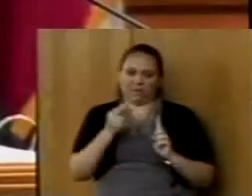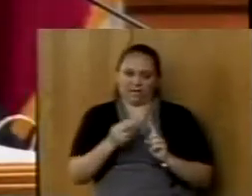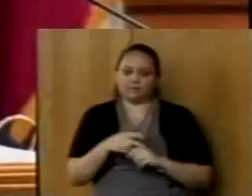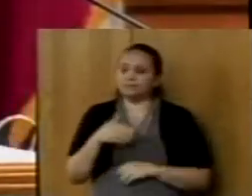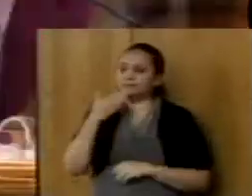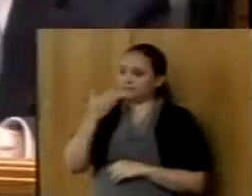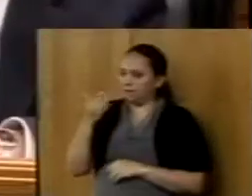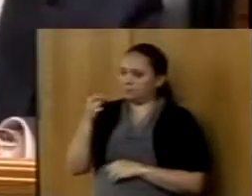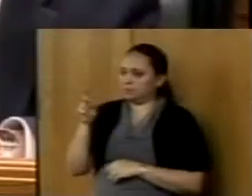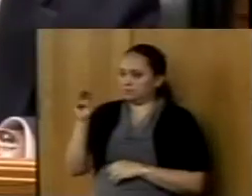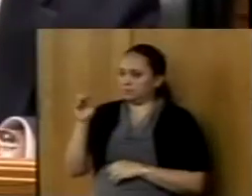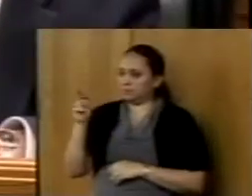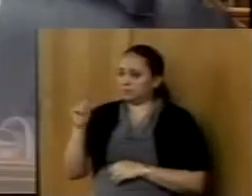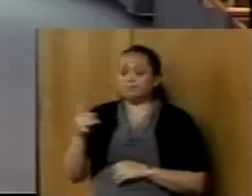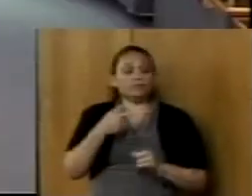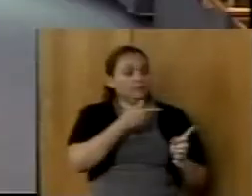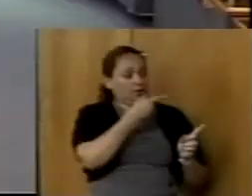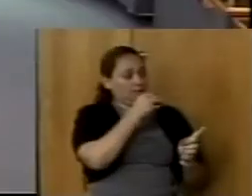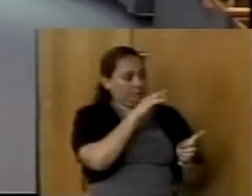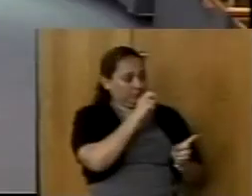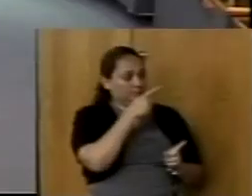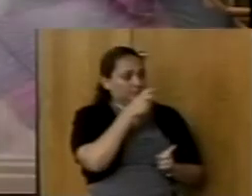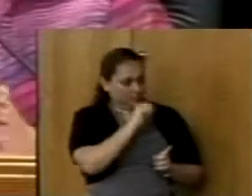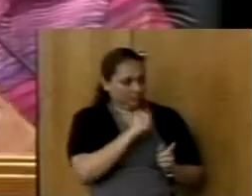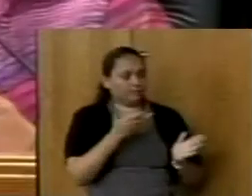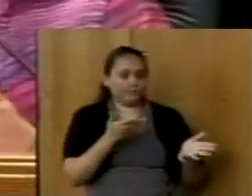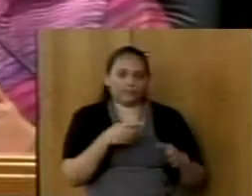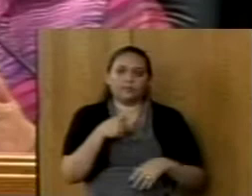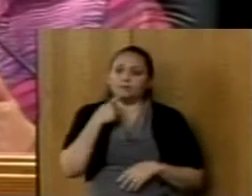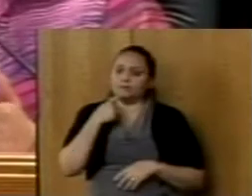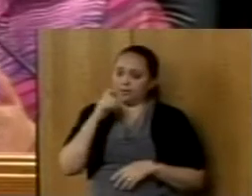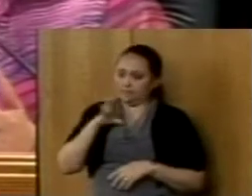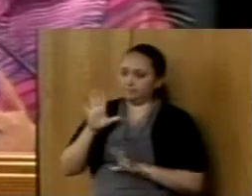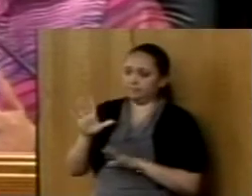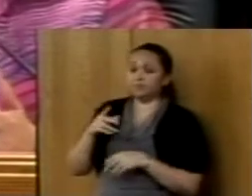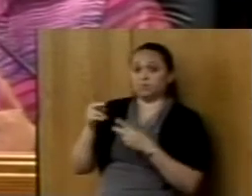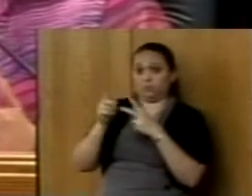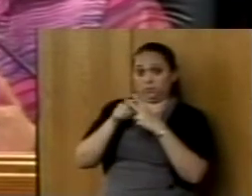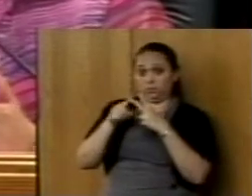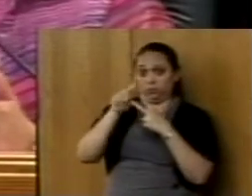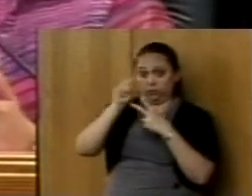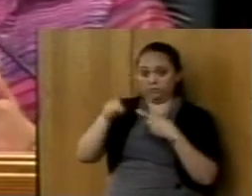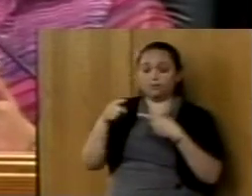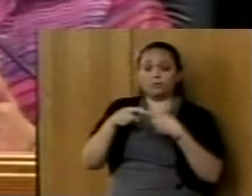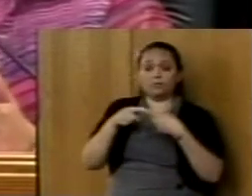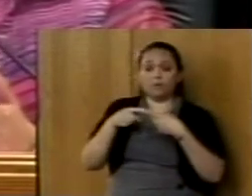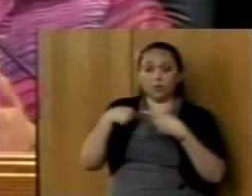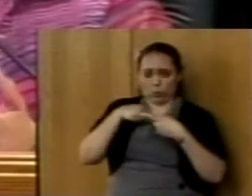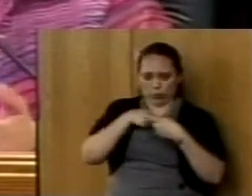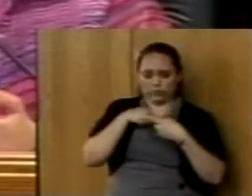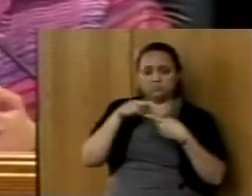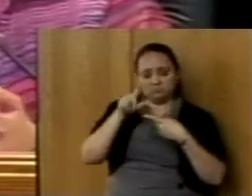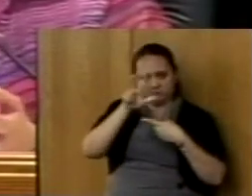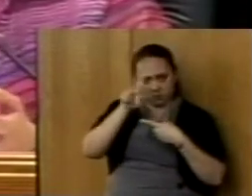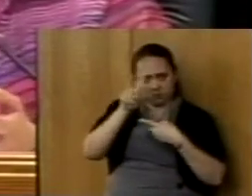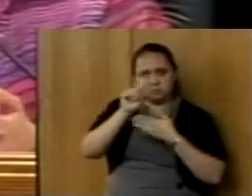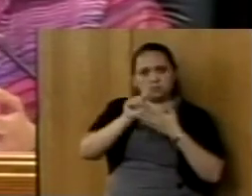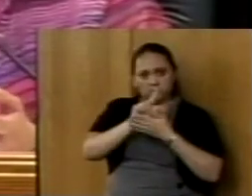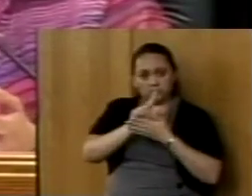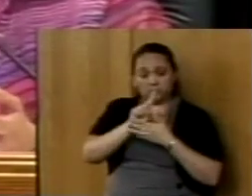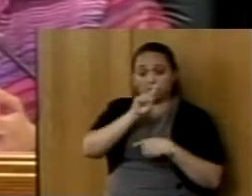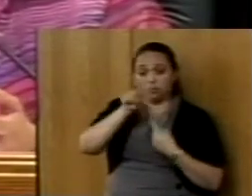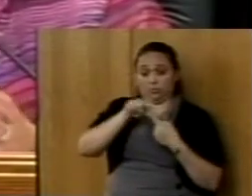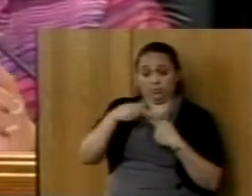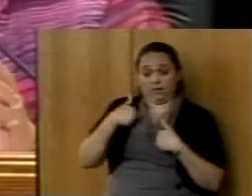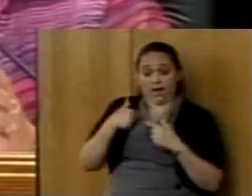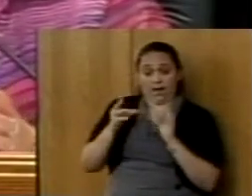Thank you, Dr. Montoya. With that said, and I have two questions. First one is, we went to 32 hours, but when we had a